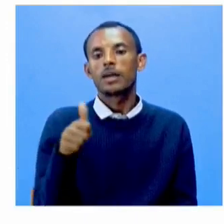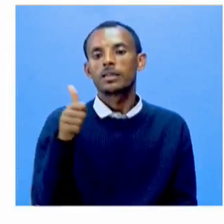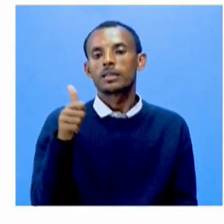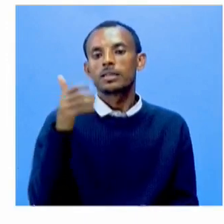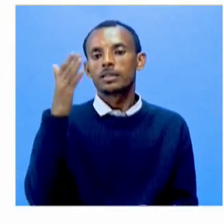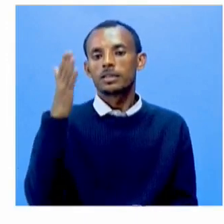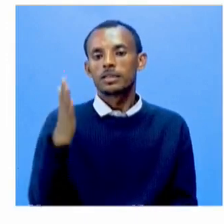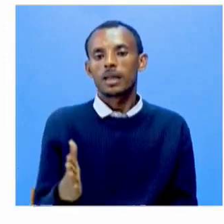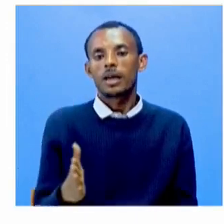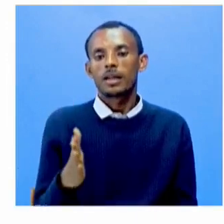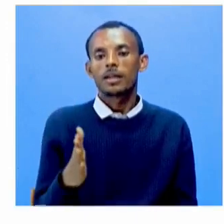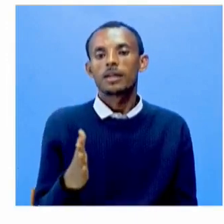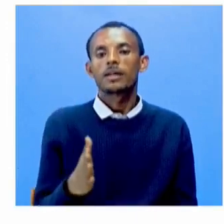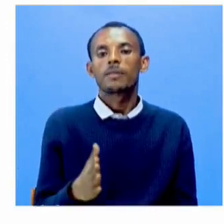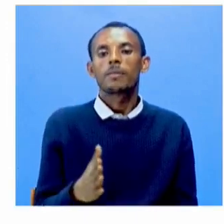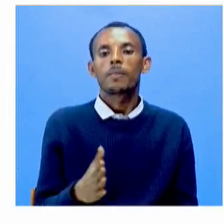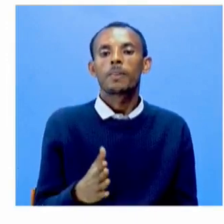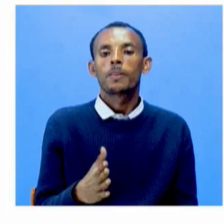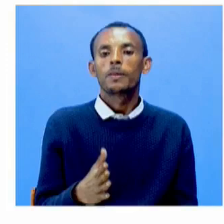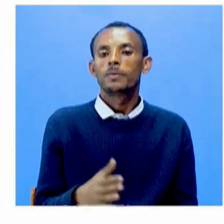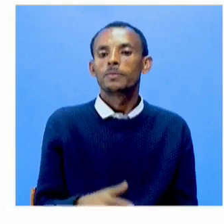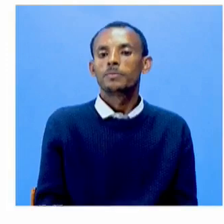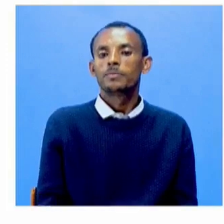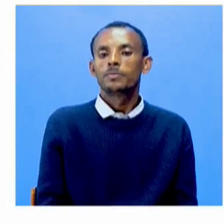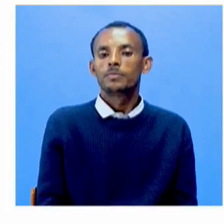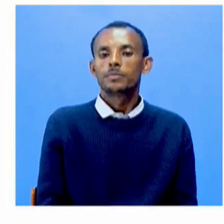this one. Again, take this one.